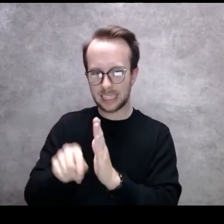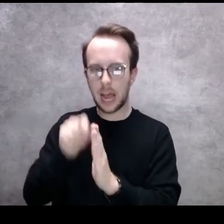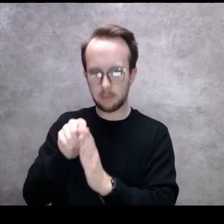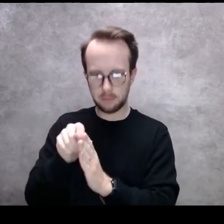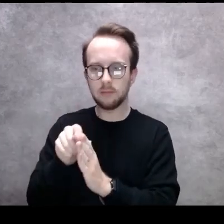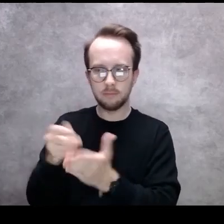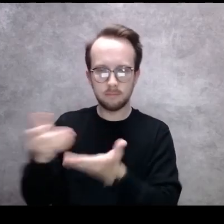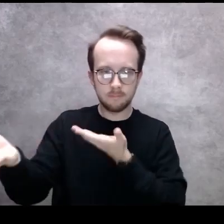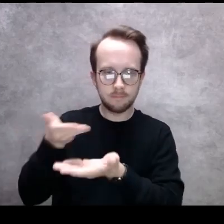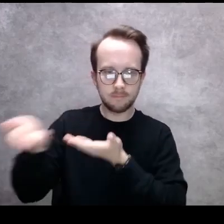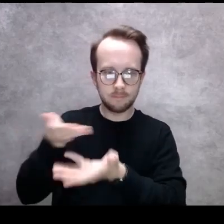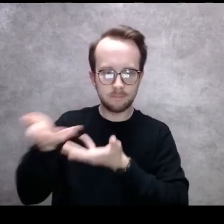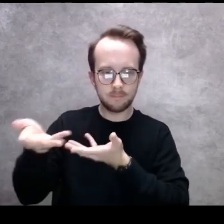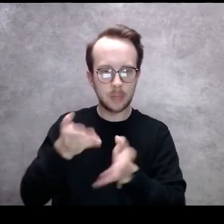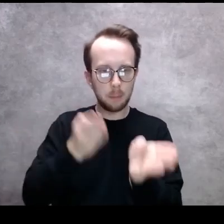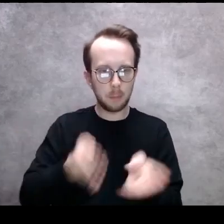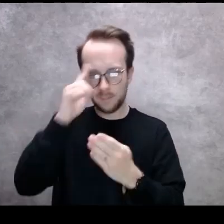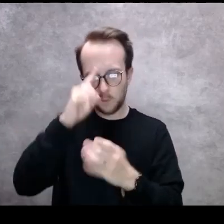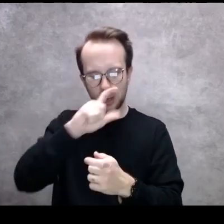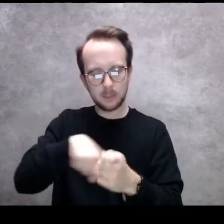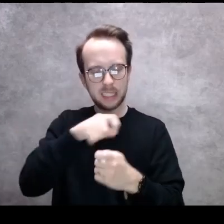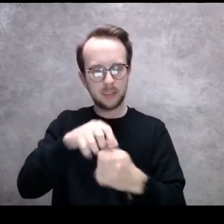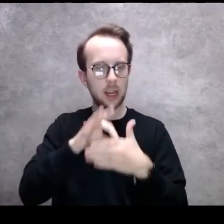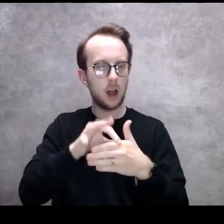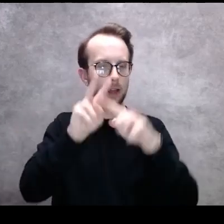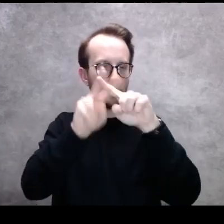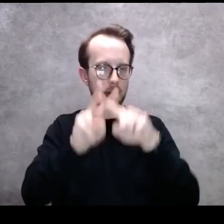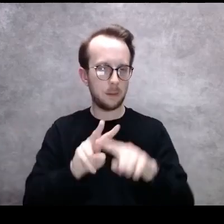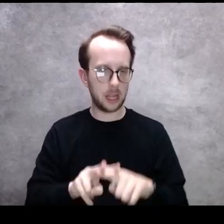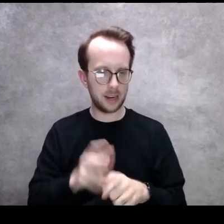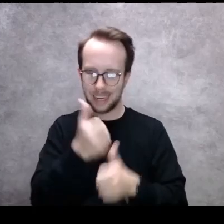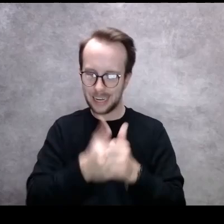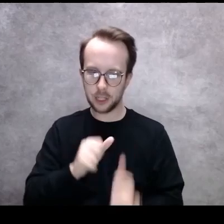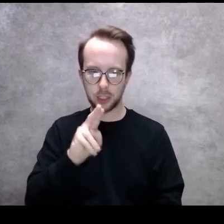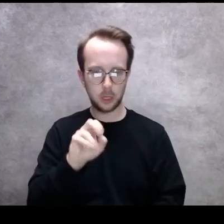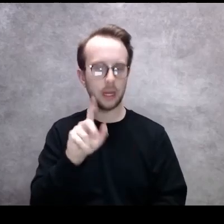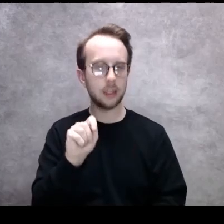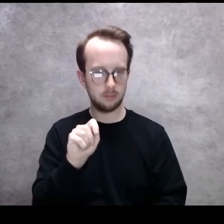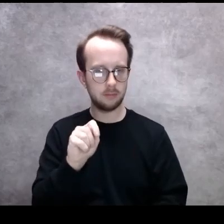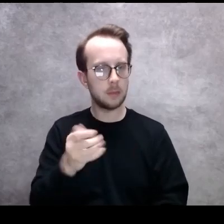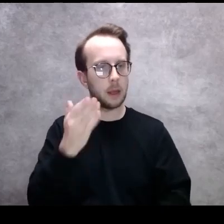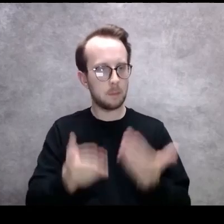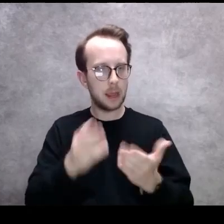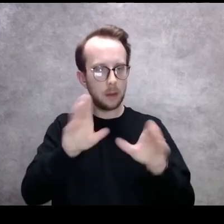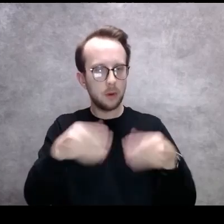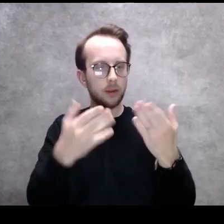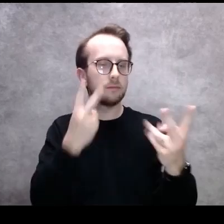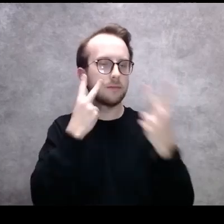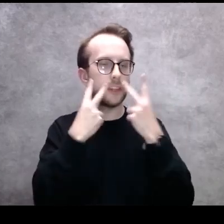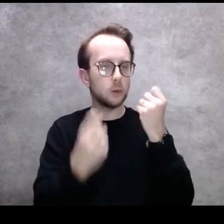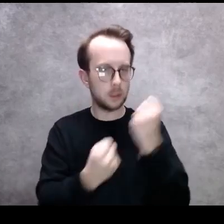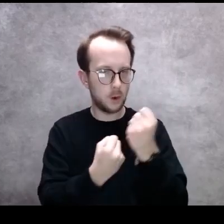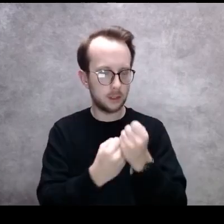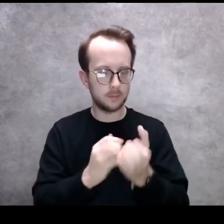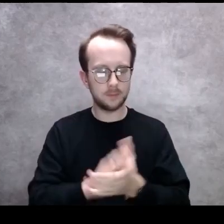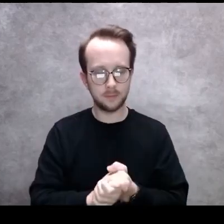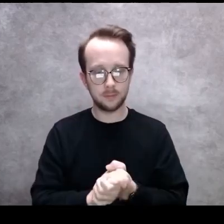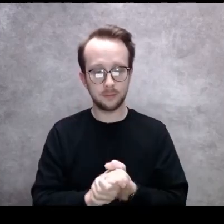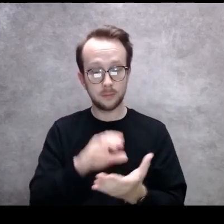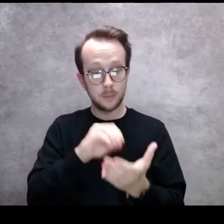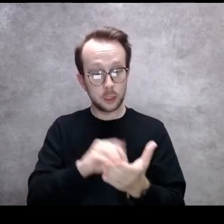for specific content vocabulary for each unit that you may be able to provide visual supports for. For students in